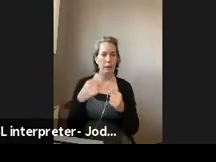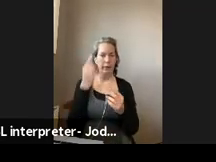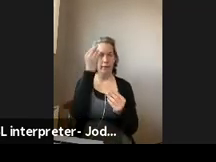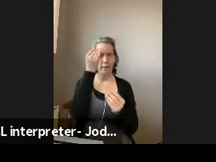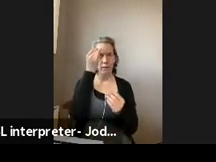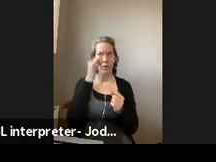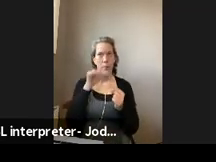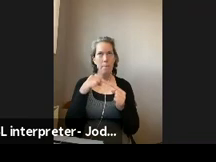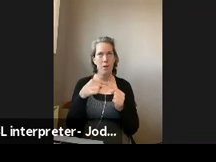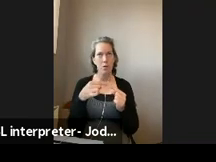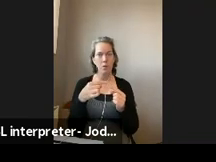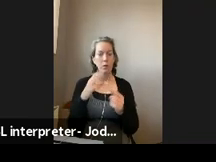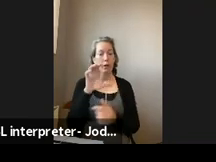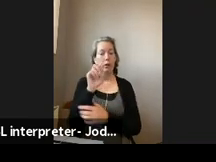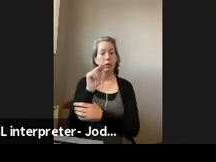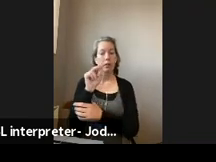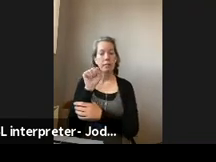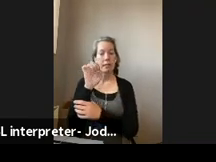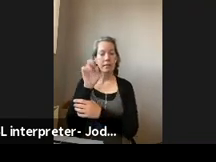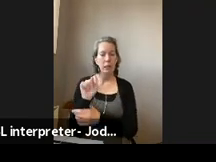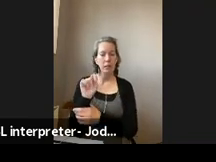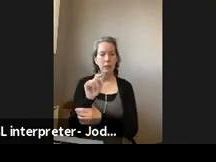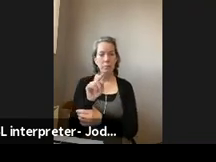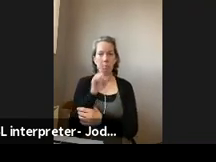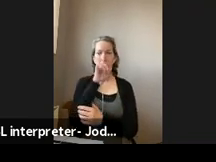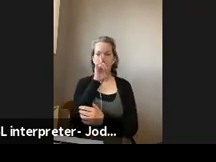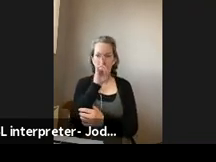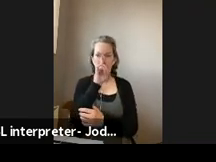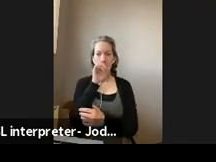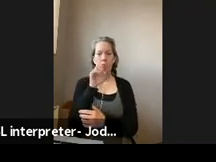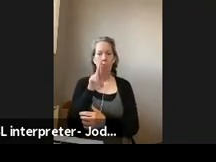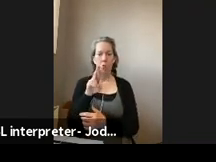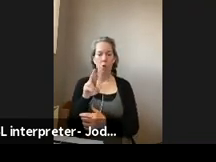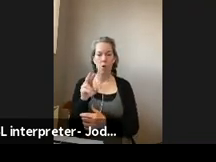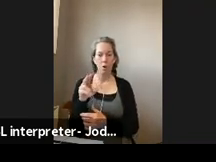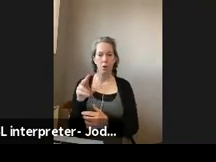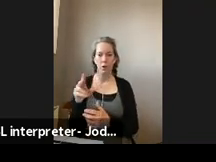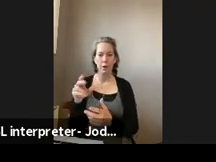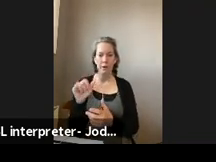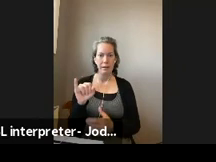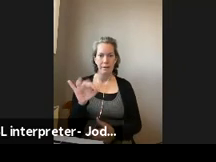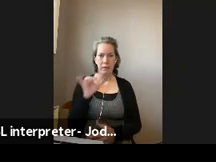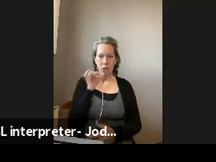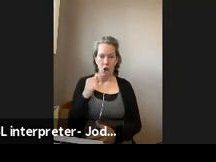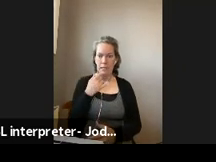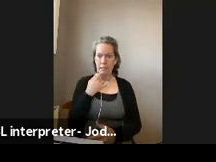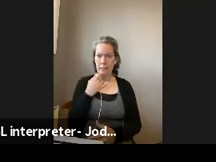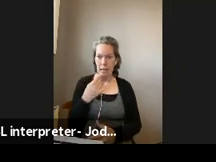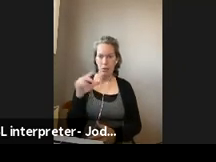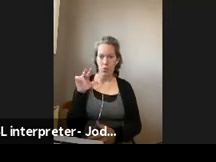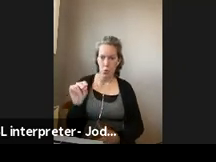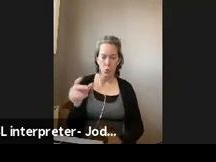firstly, consent is not silence, nor is it the absence of a no. It cannot be presumed